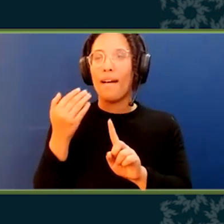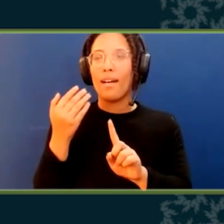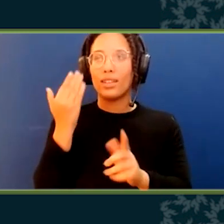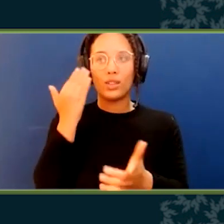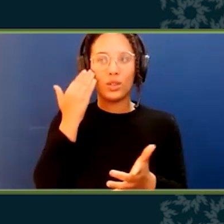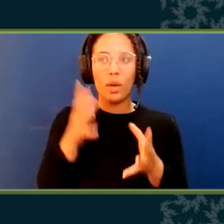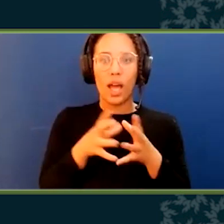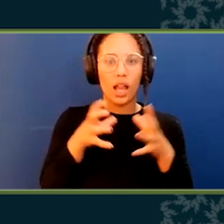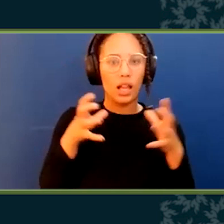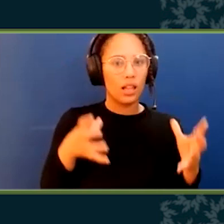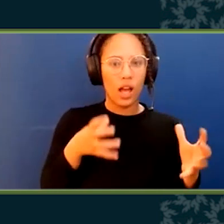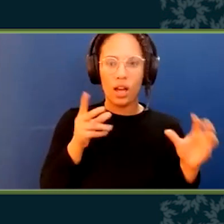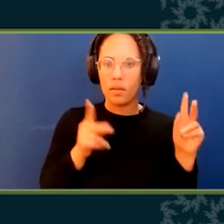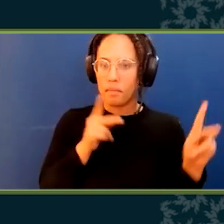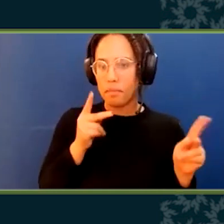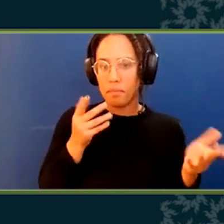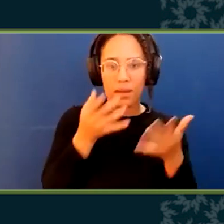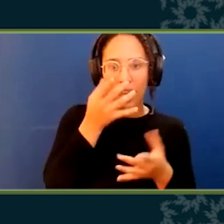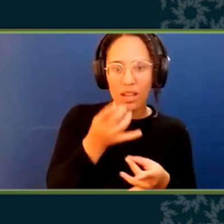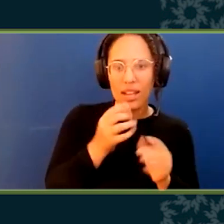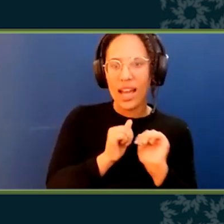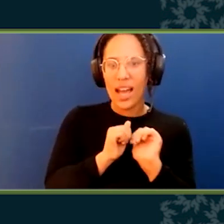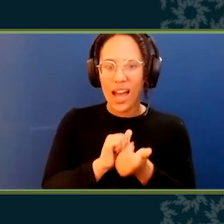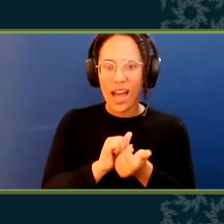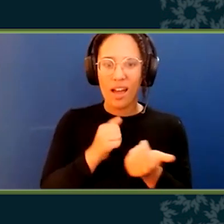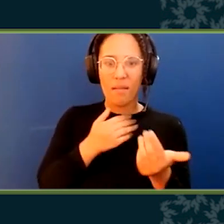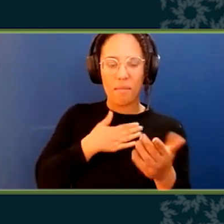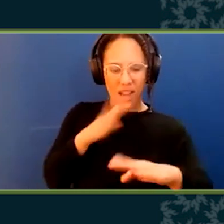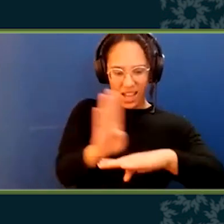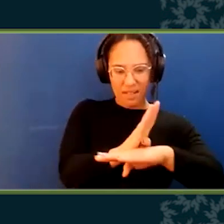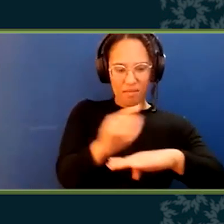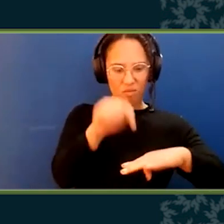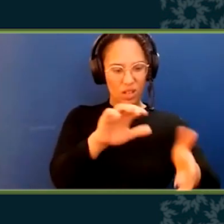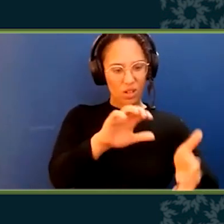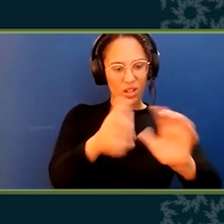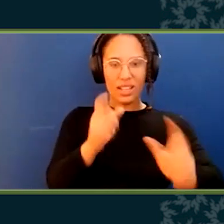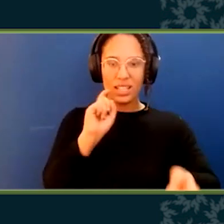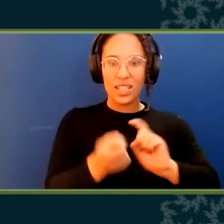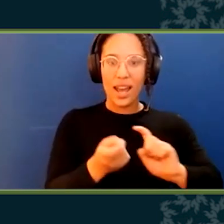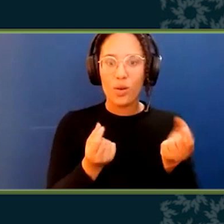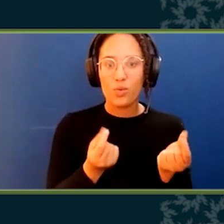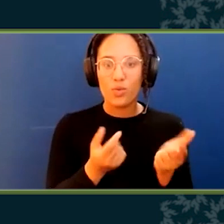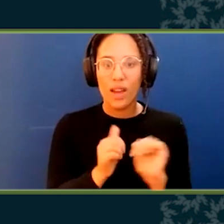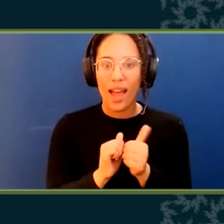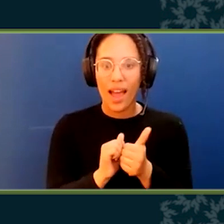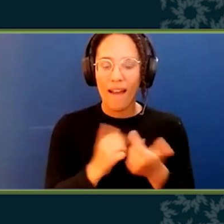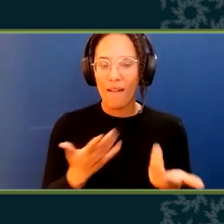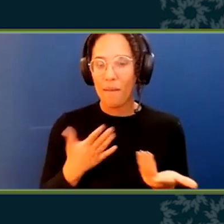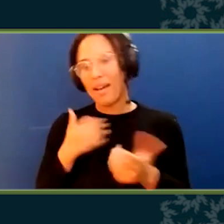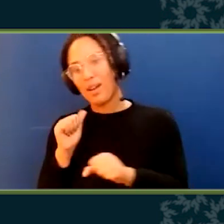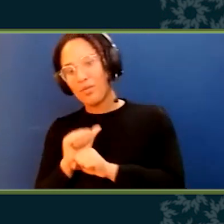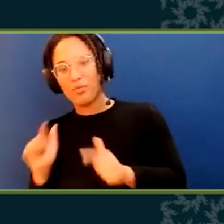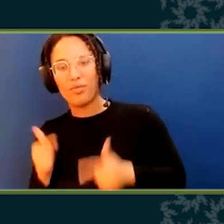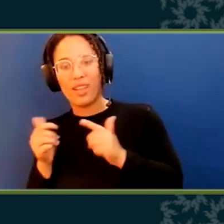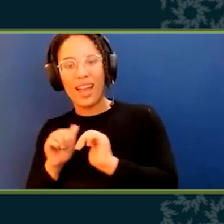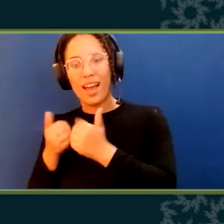do I do business differently? How do I approach my work life differently? This holiday season, we